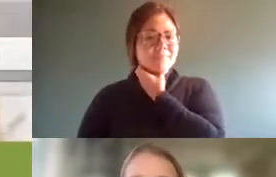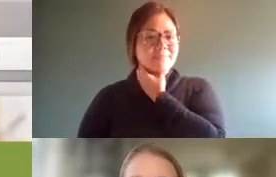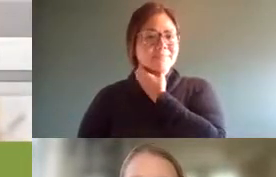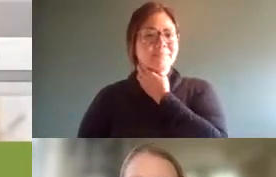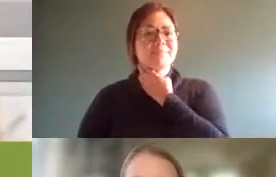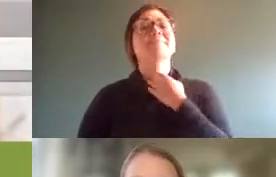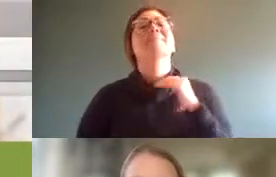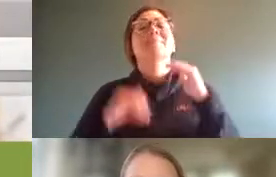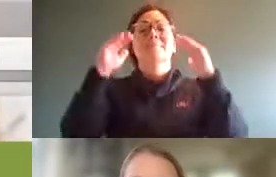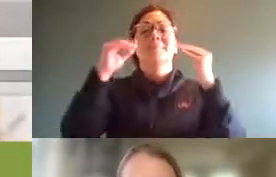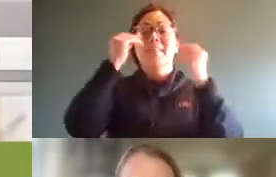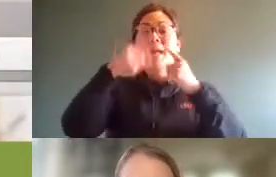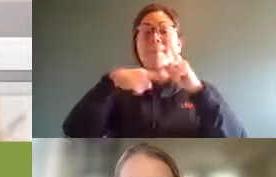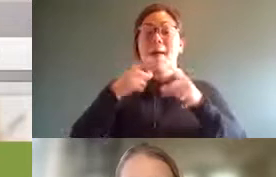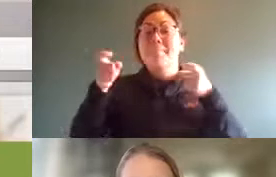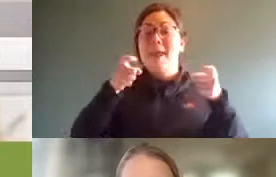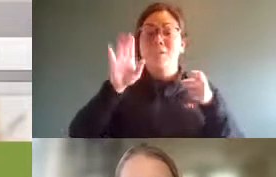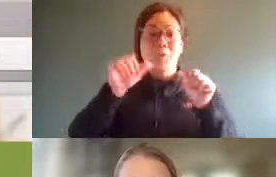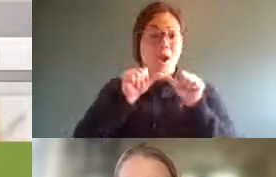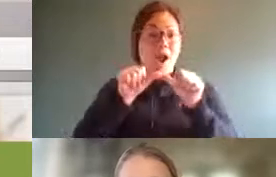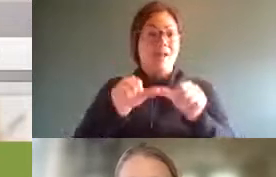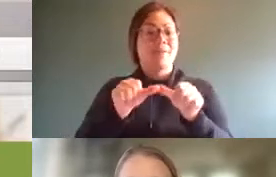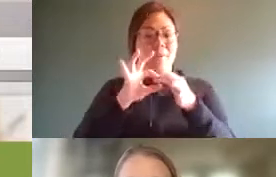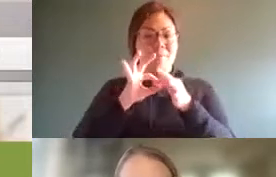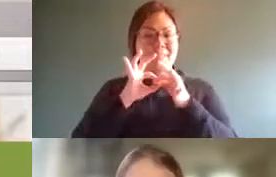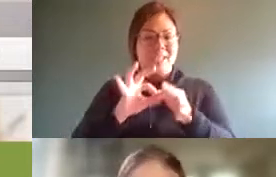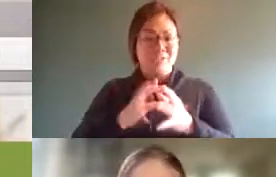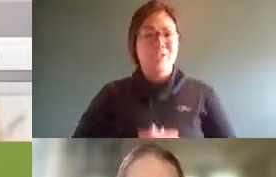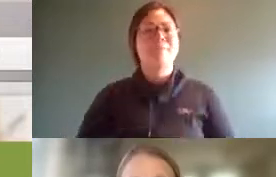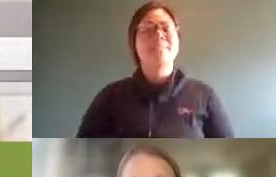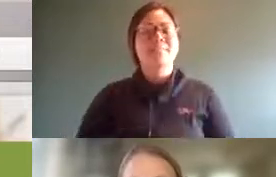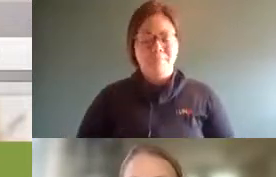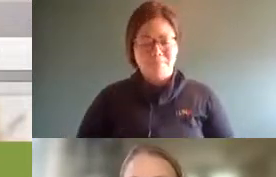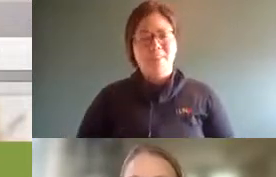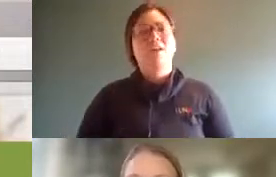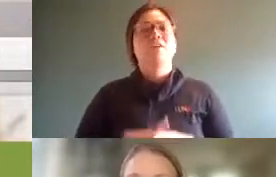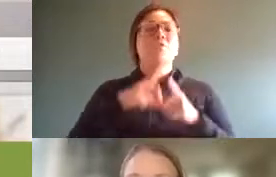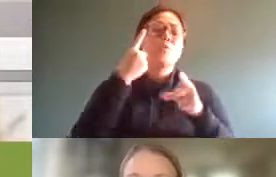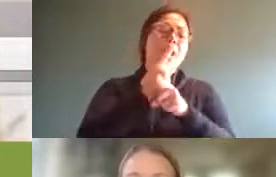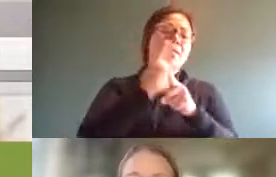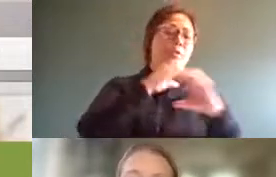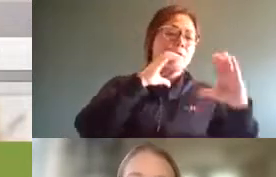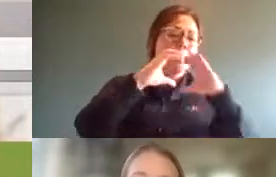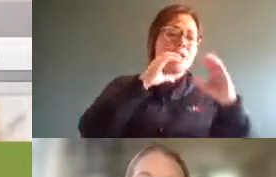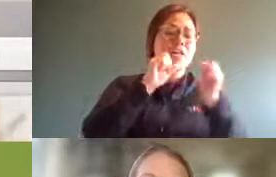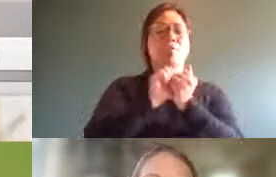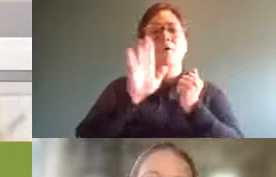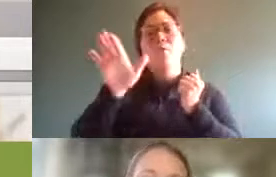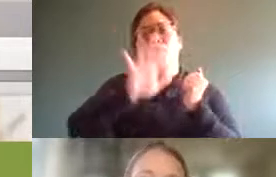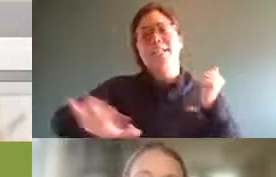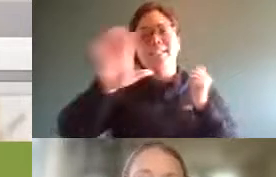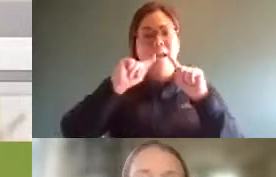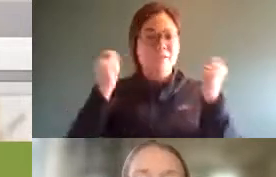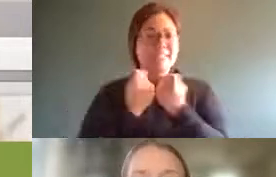And then thinking about managing your ongoing relationships. So regular communications with your full team